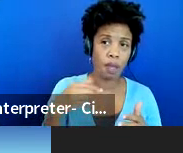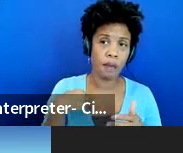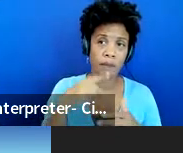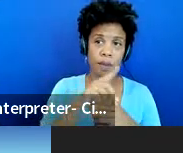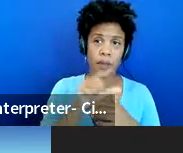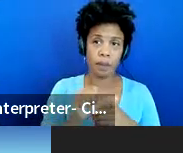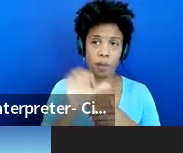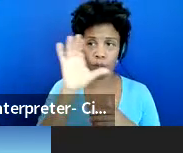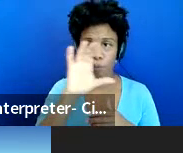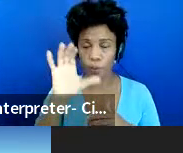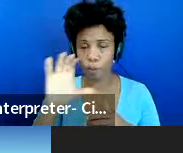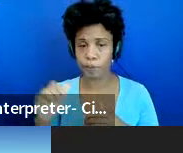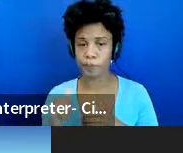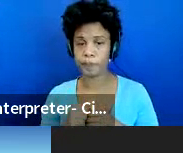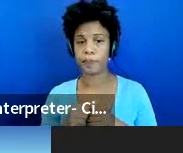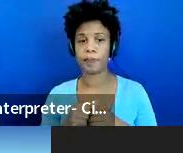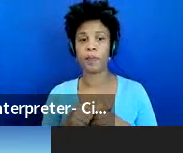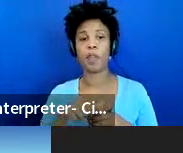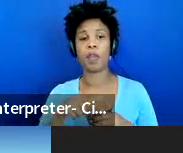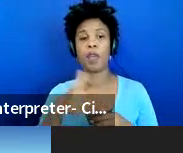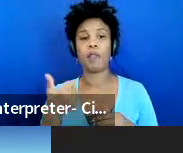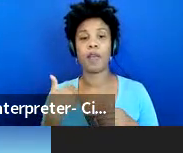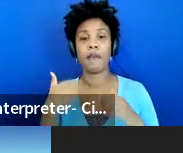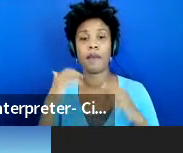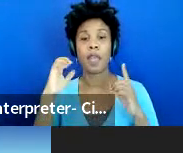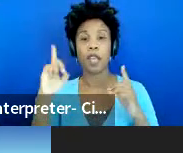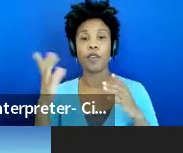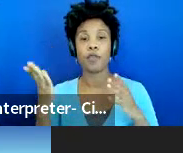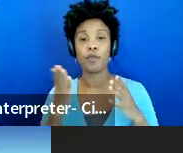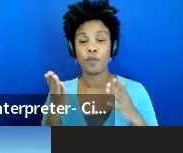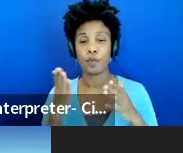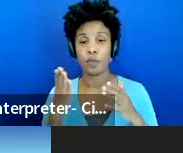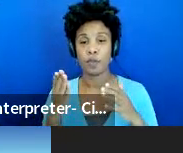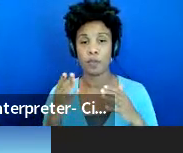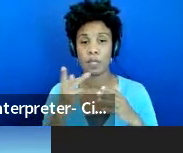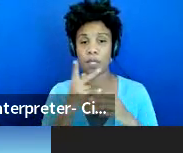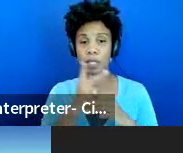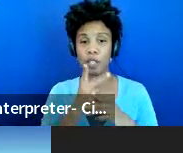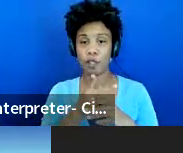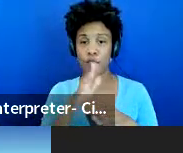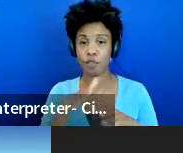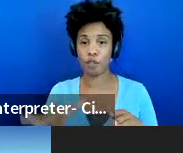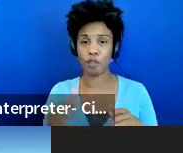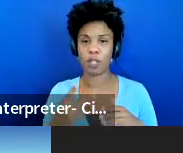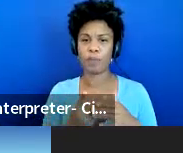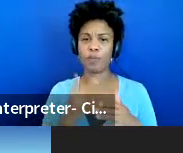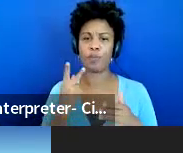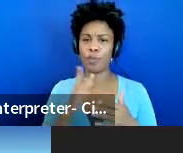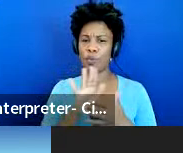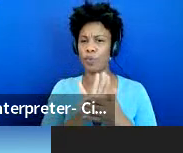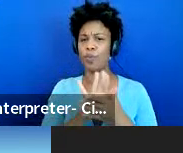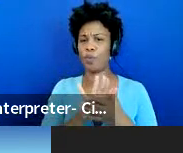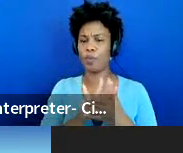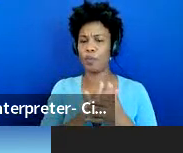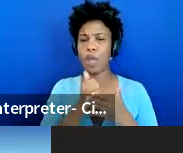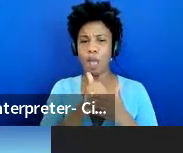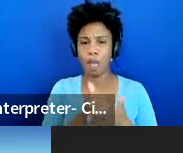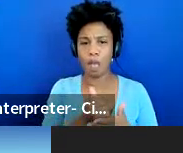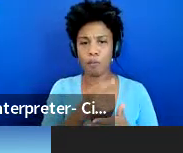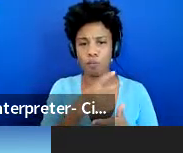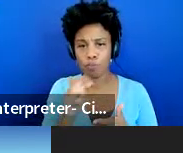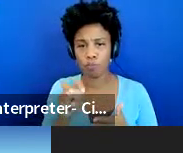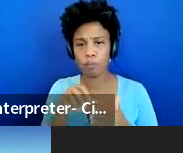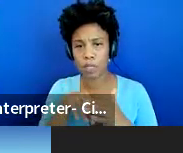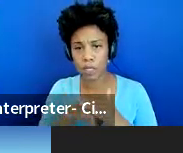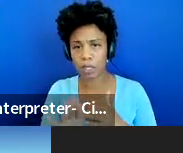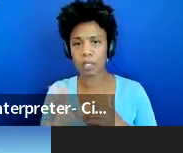services which they provide for children in the preschool years to basically equip them and prepare them for transitioning into